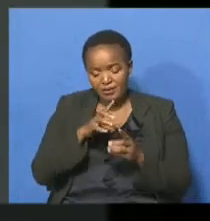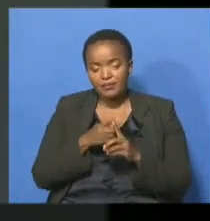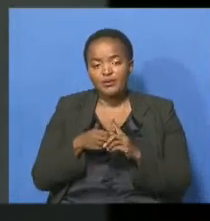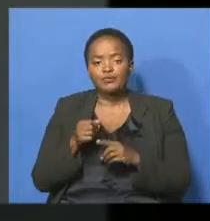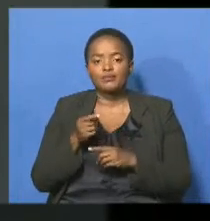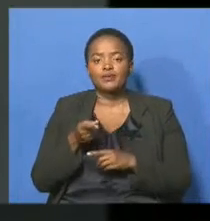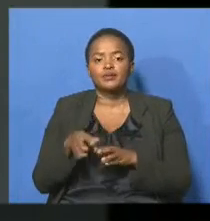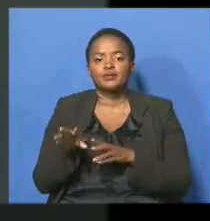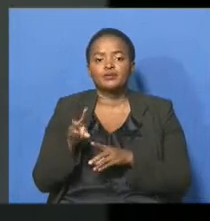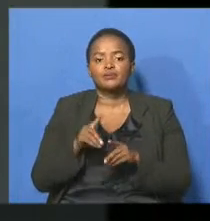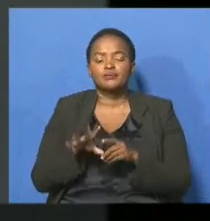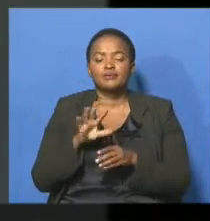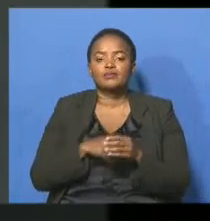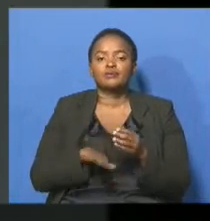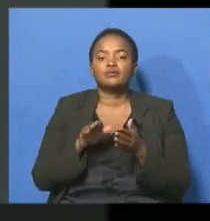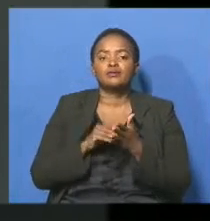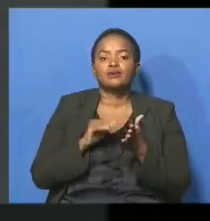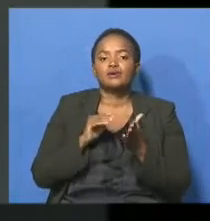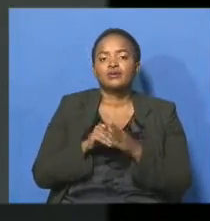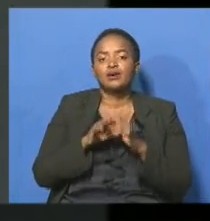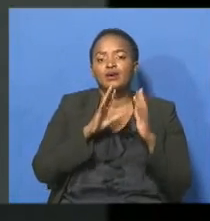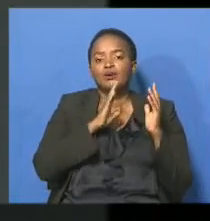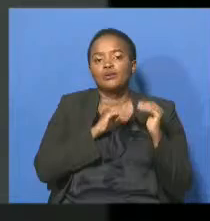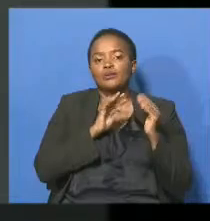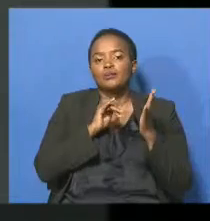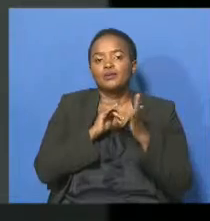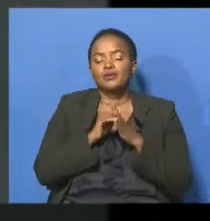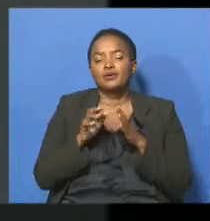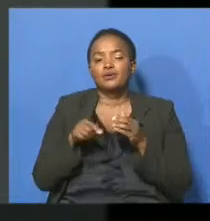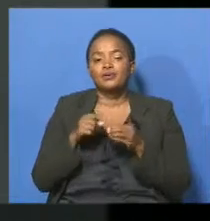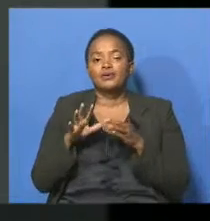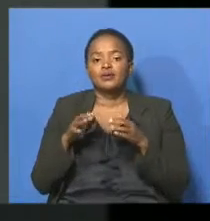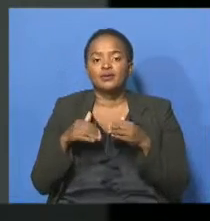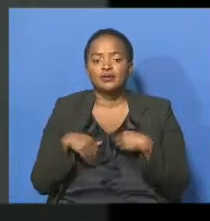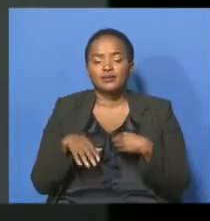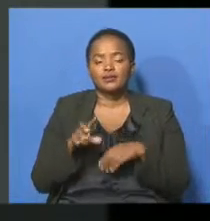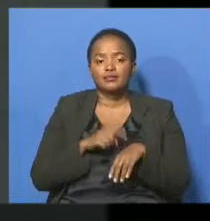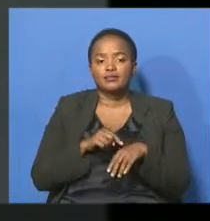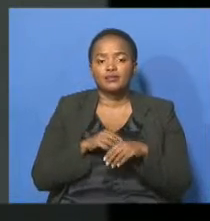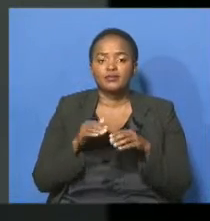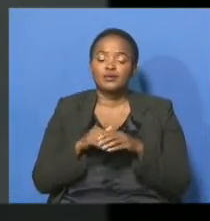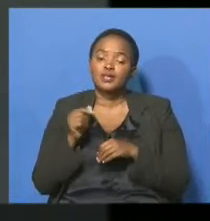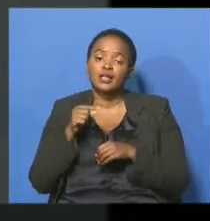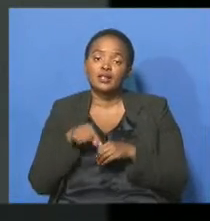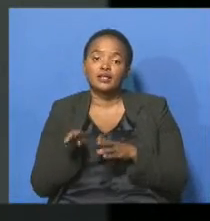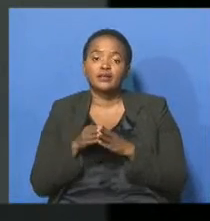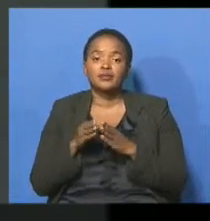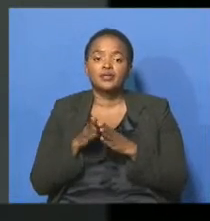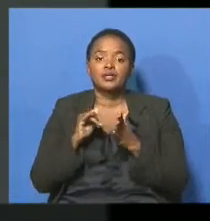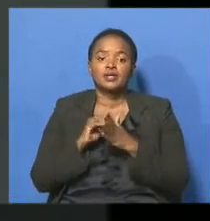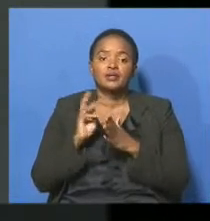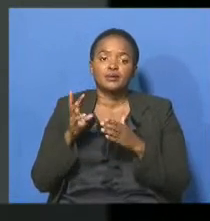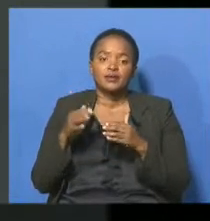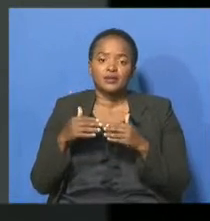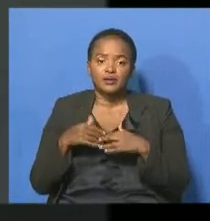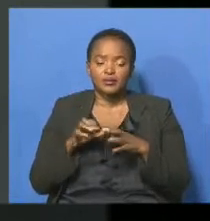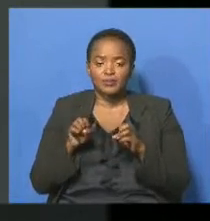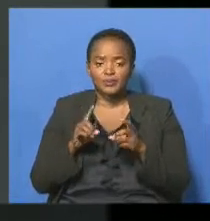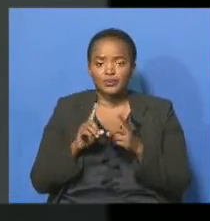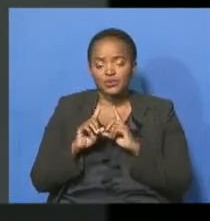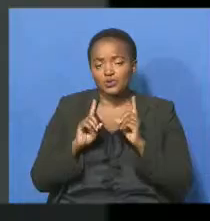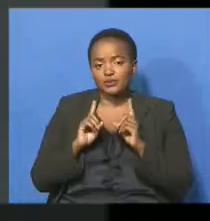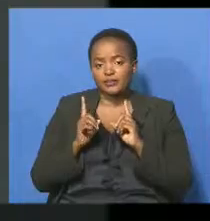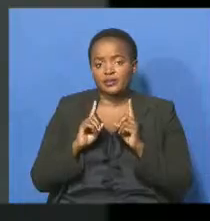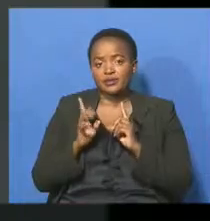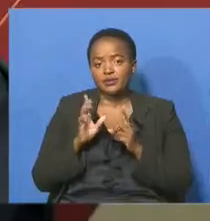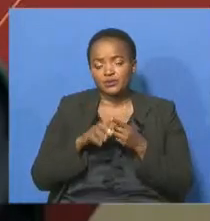go bone mme ibile gongwe re ta ha re bone motsotso outside this hall re ta bo re ntse re ka bua le bone ra